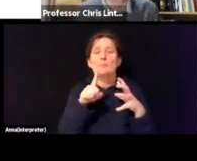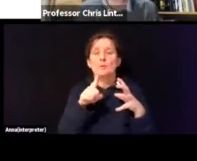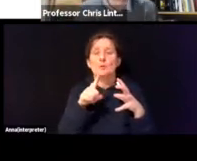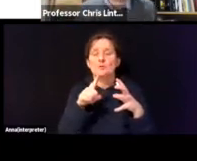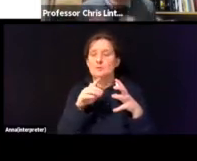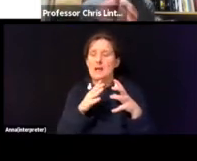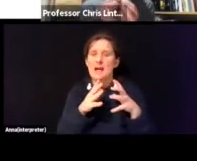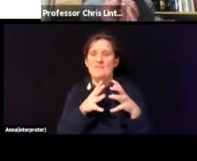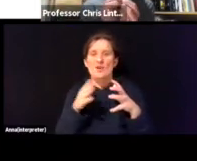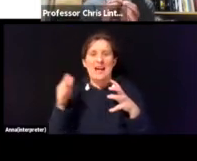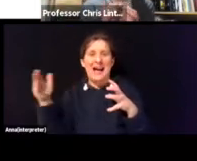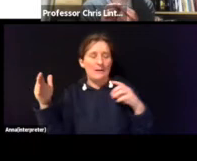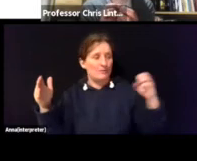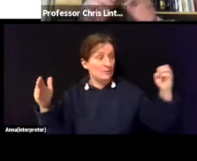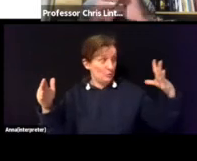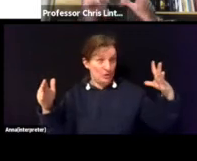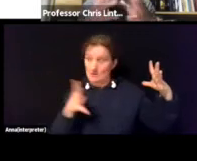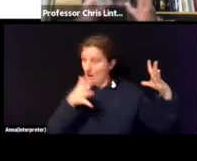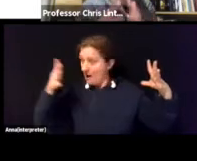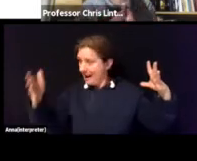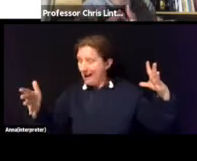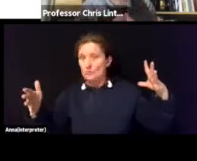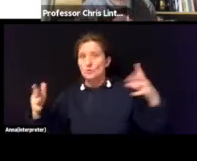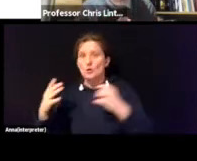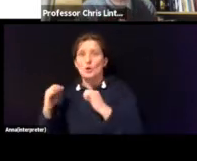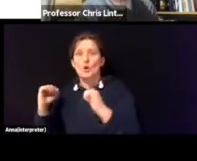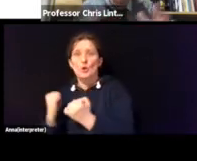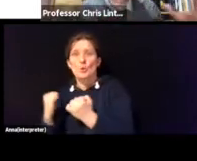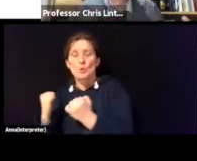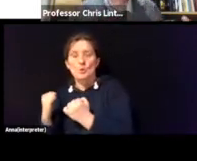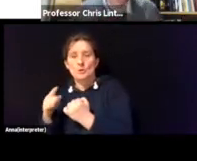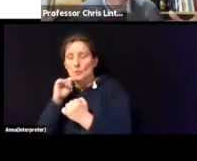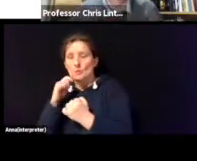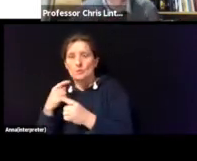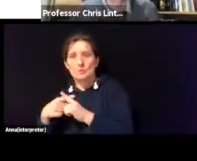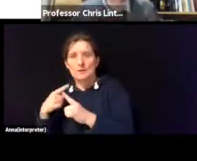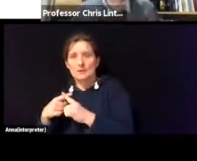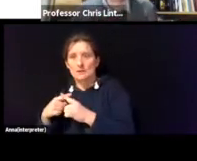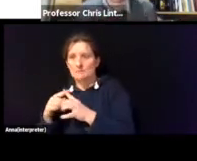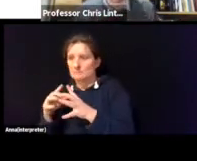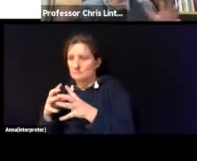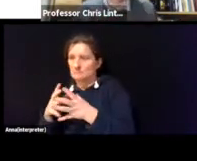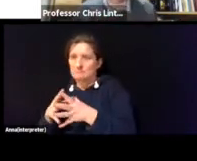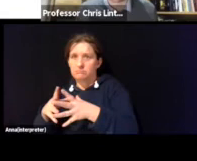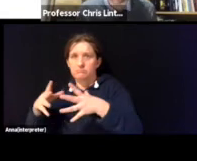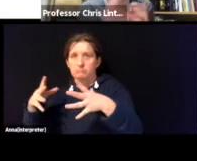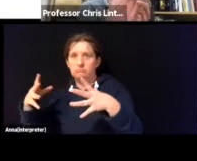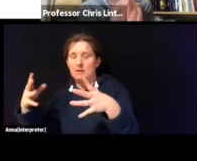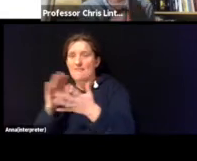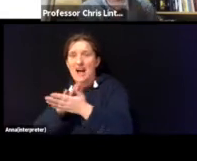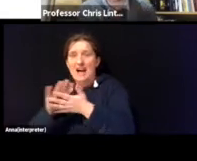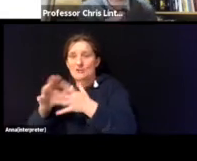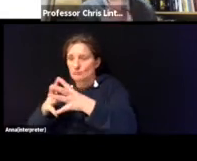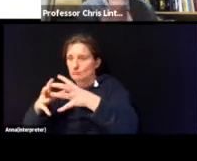is cold, and if you form a Mars-sized thing, it will quickly accrete a Jupiter-sized envelope of hydrogen gas.